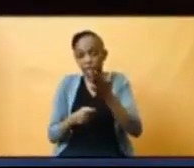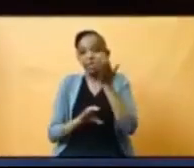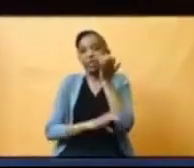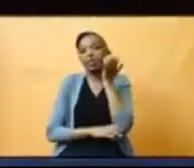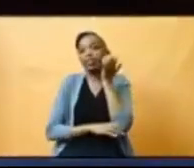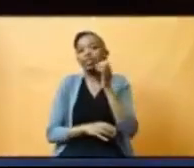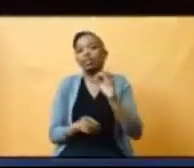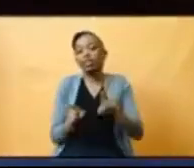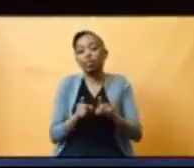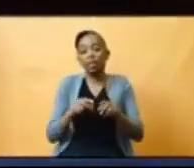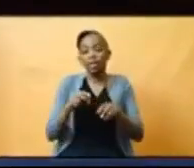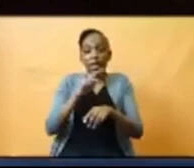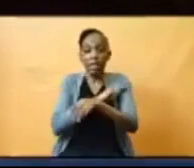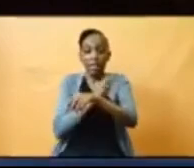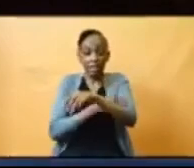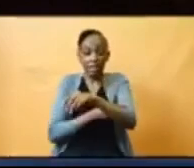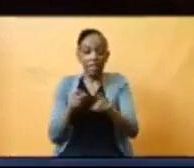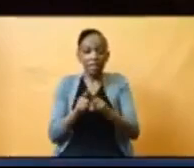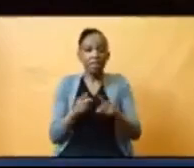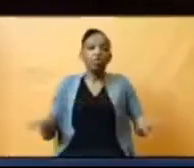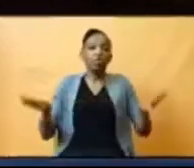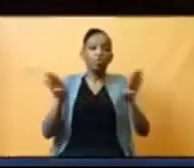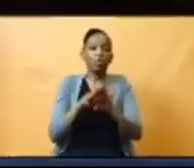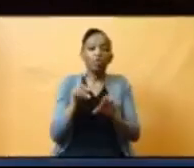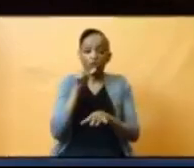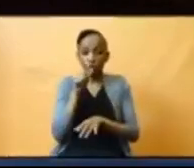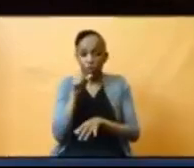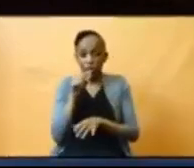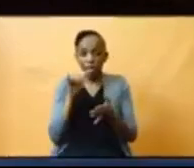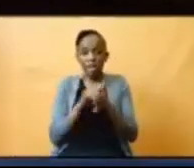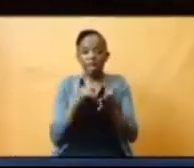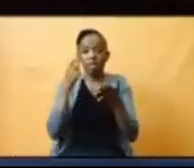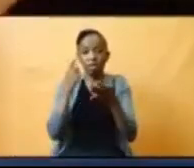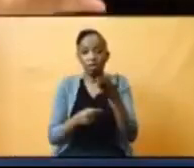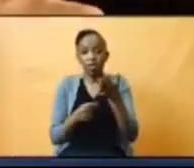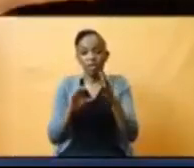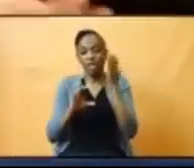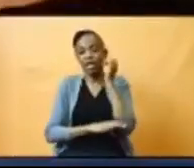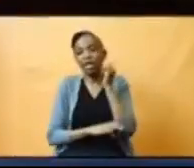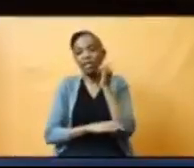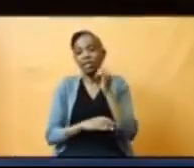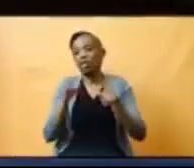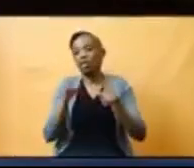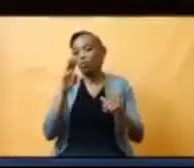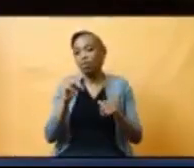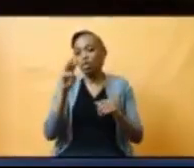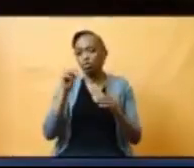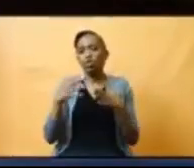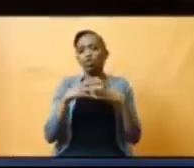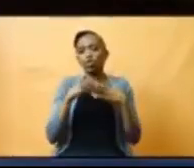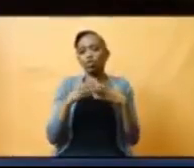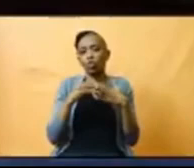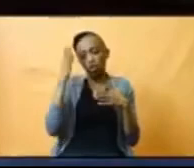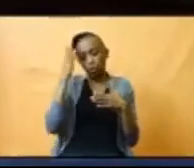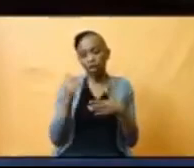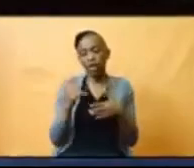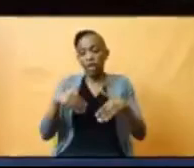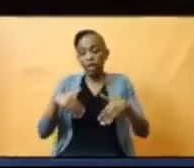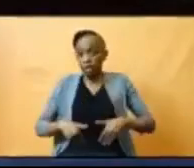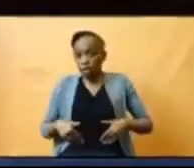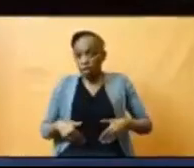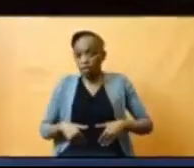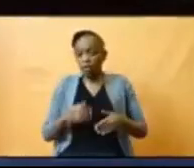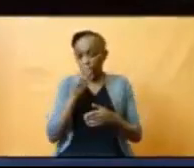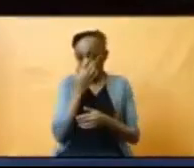revenues. In Nigeria, they shut down Twitter, which cost the country millions of dollars, because a number of young